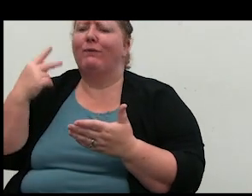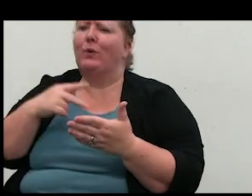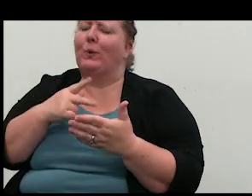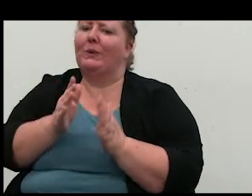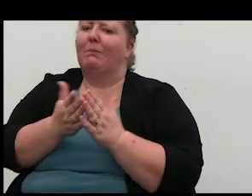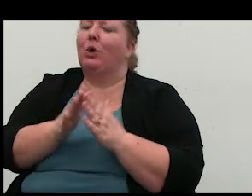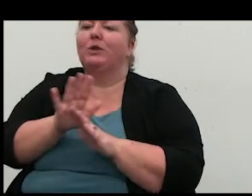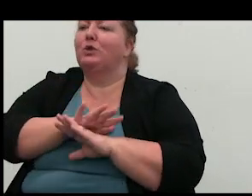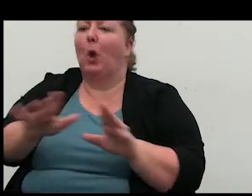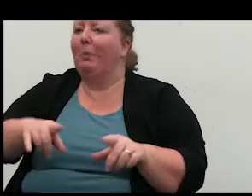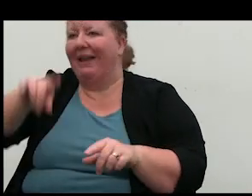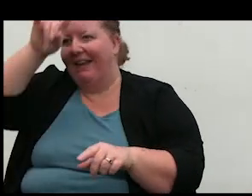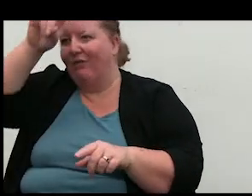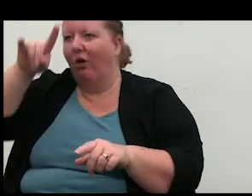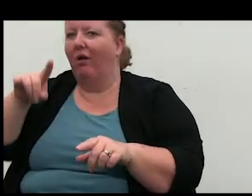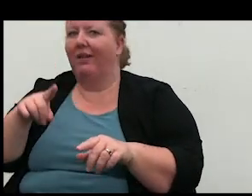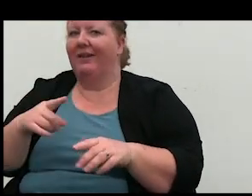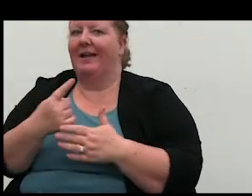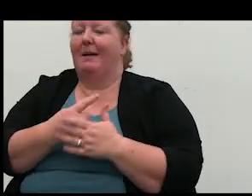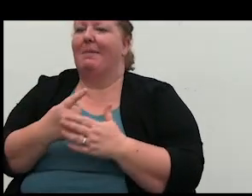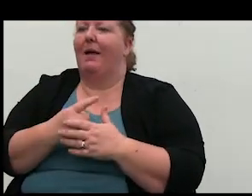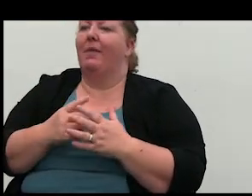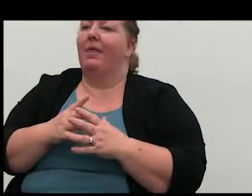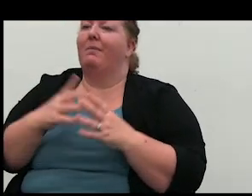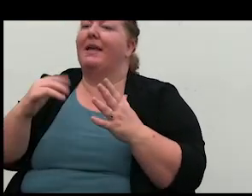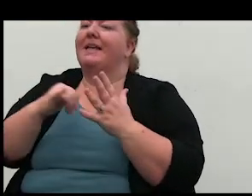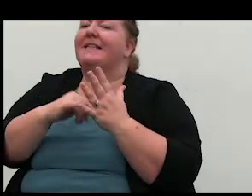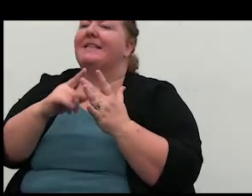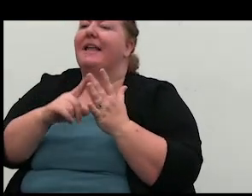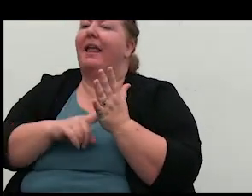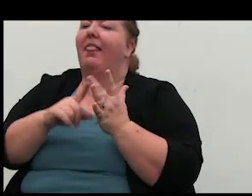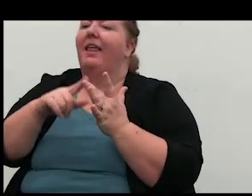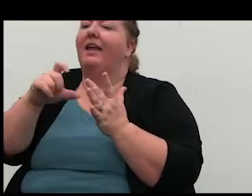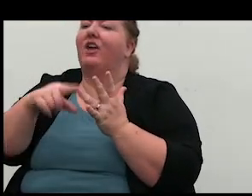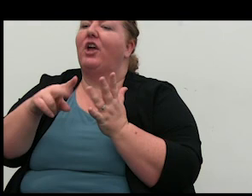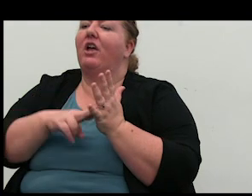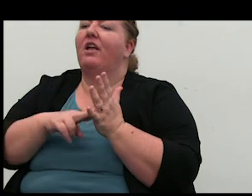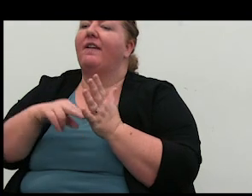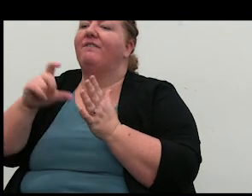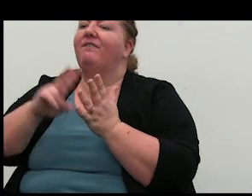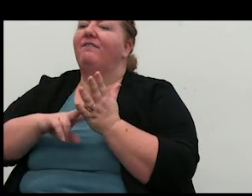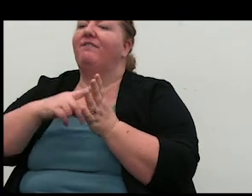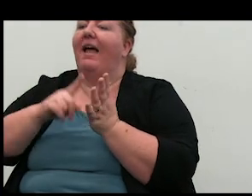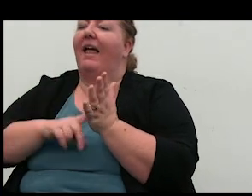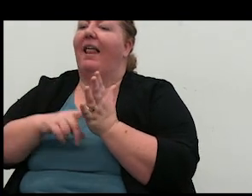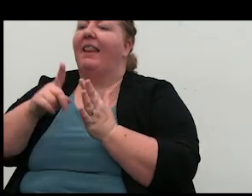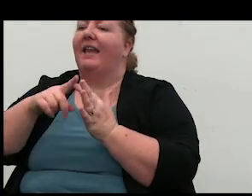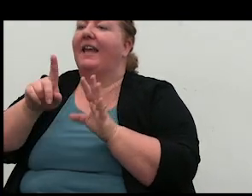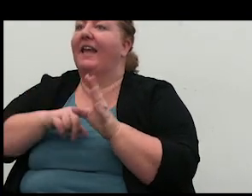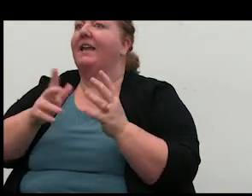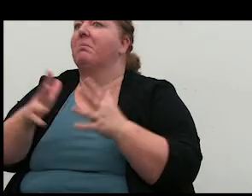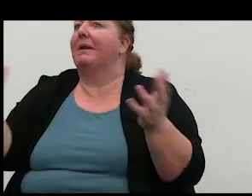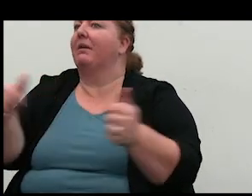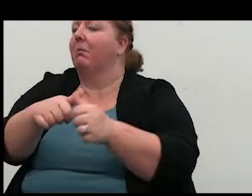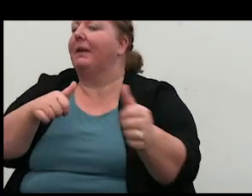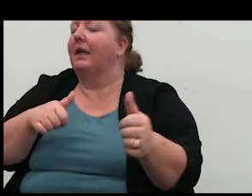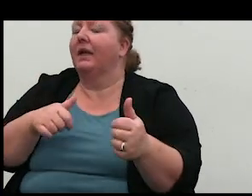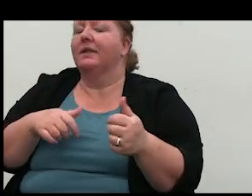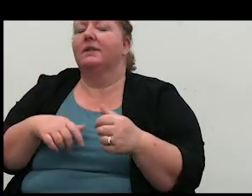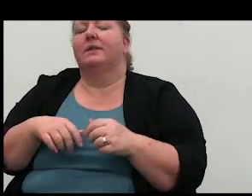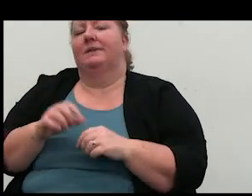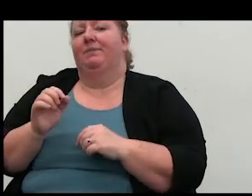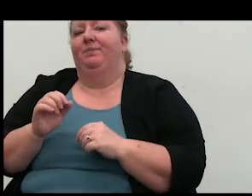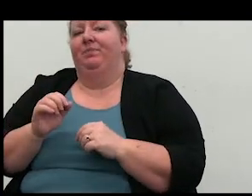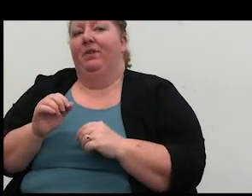about the big Silicon Valley giants. And it's a pretty good book. It's written by Rana Tharuba, who is a business